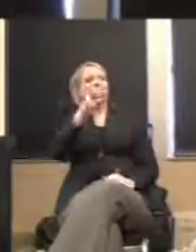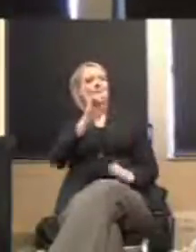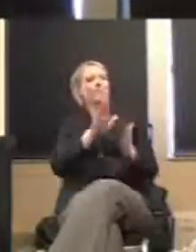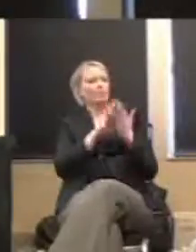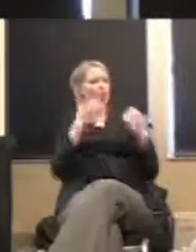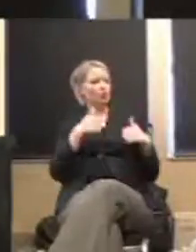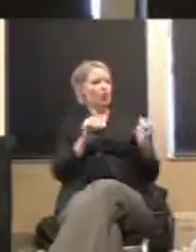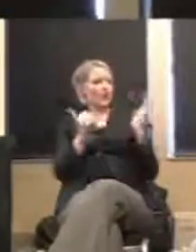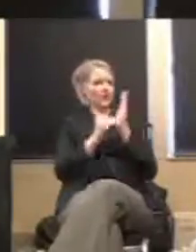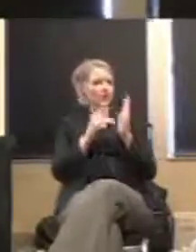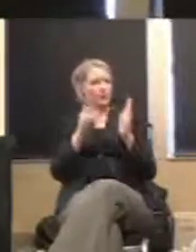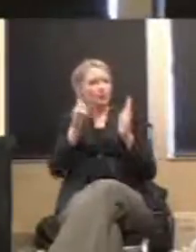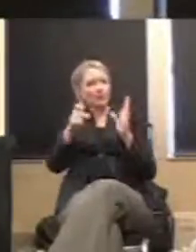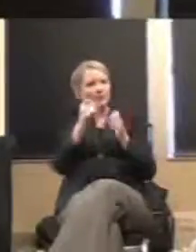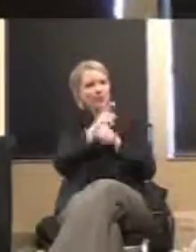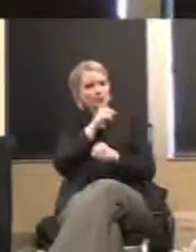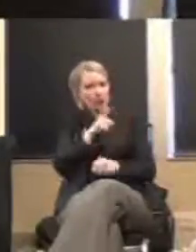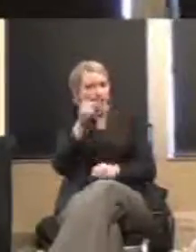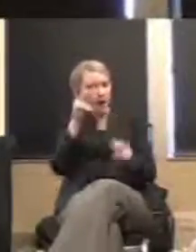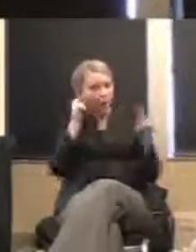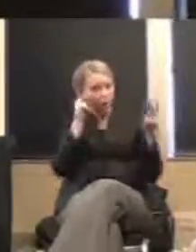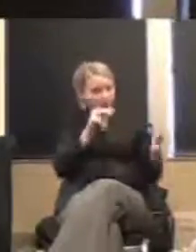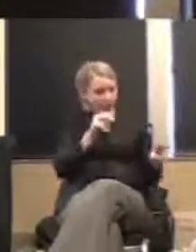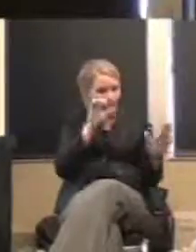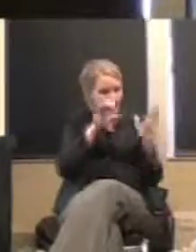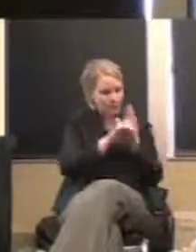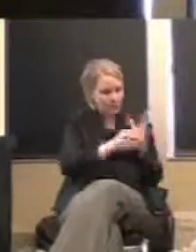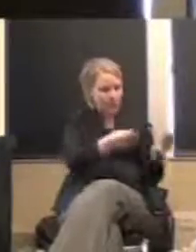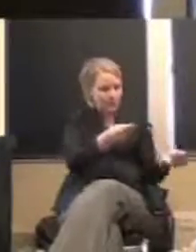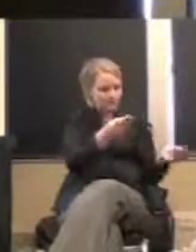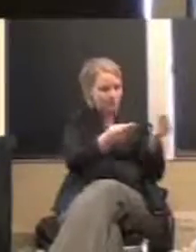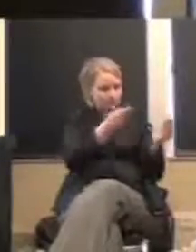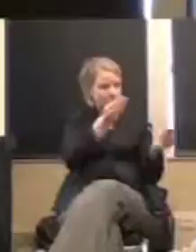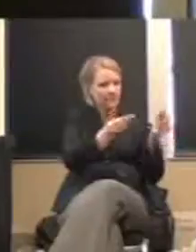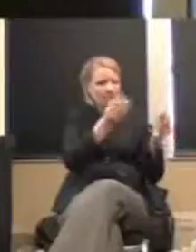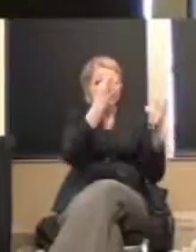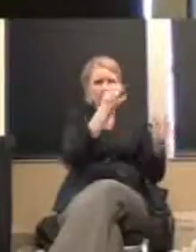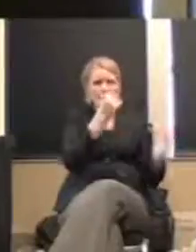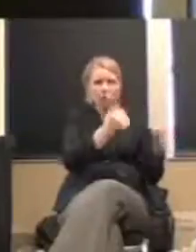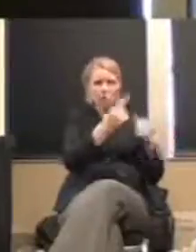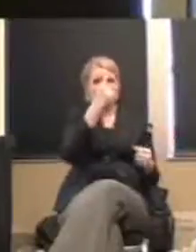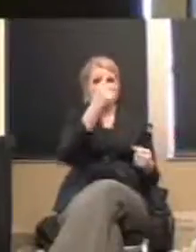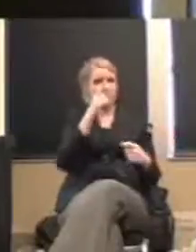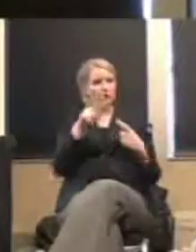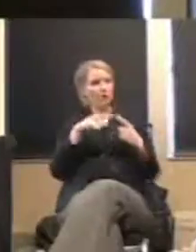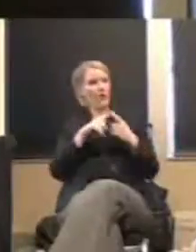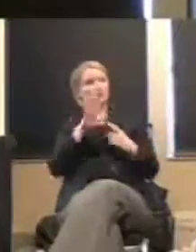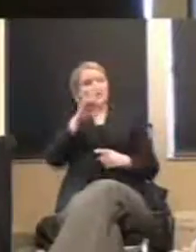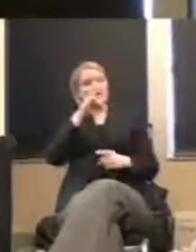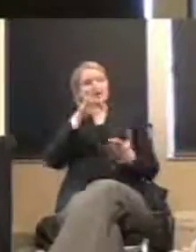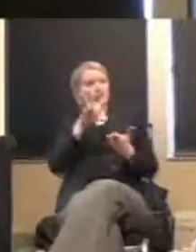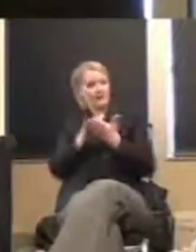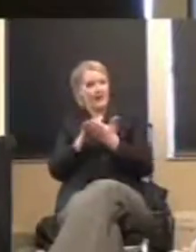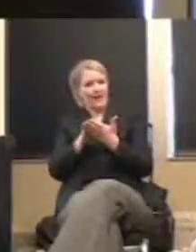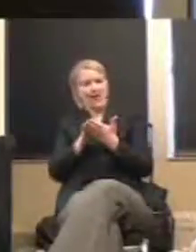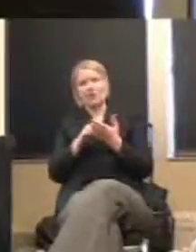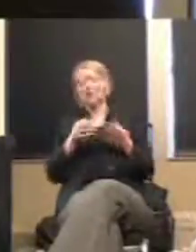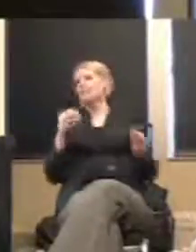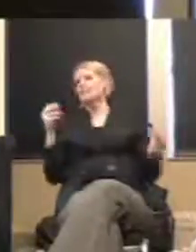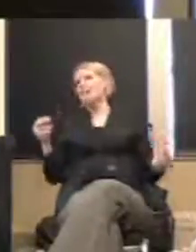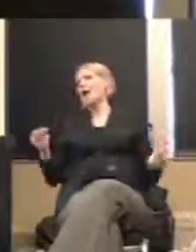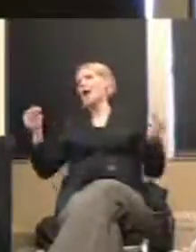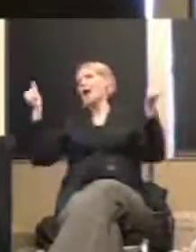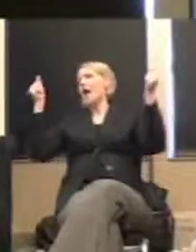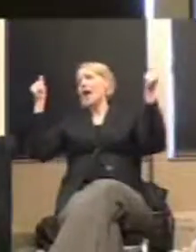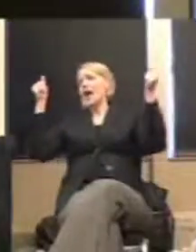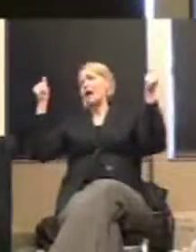want to make sure that they're actually looking at the pictures and then discriminating. And once you've hit discrimination, it flies. They get